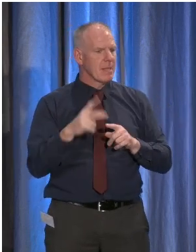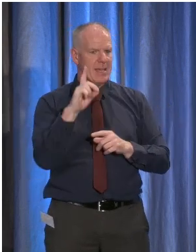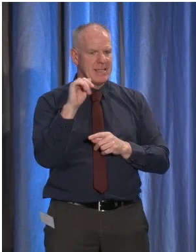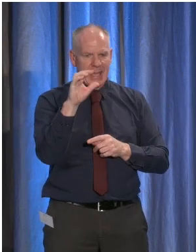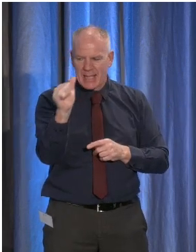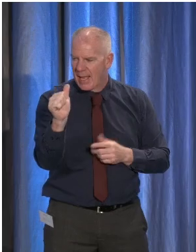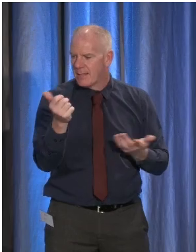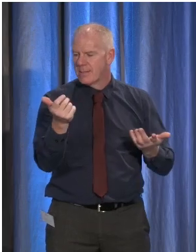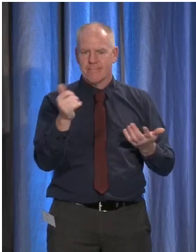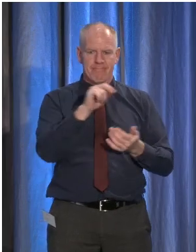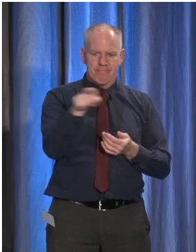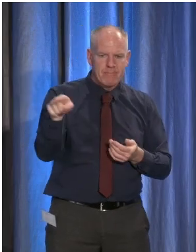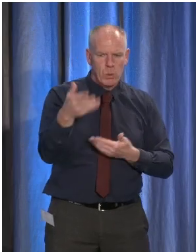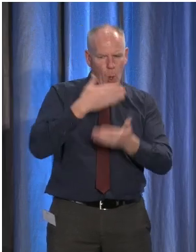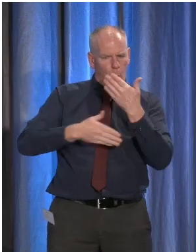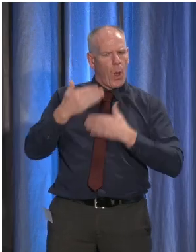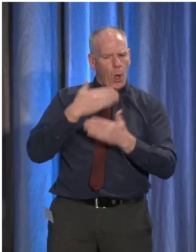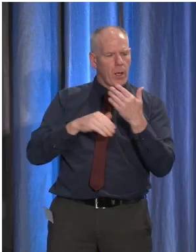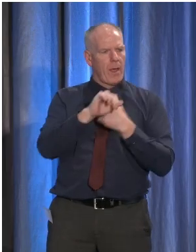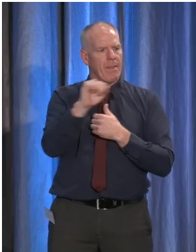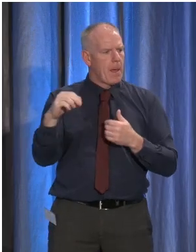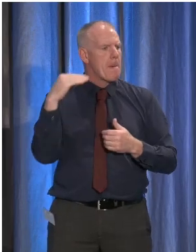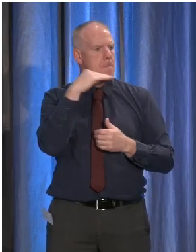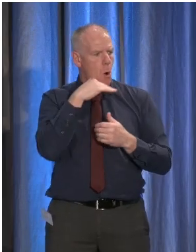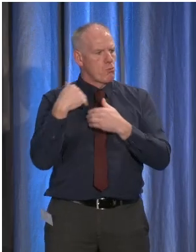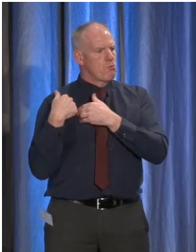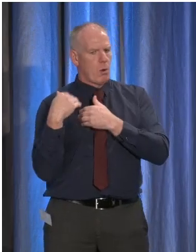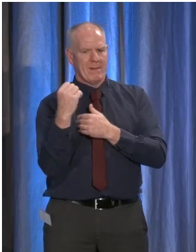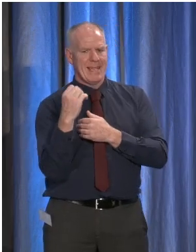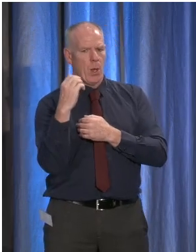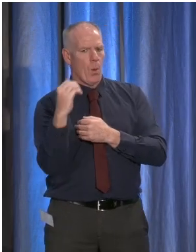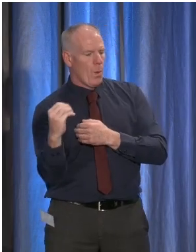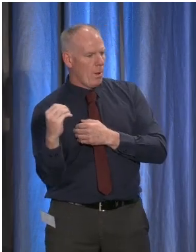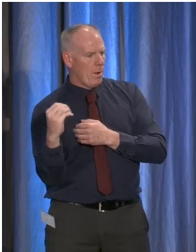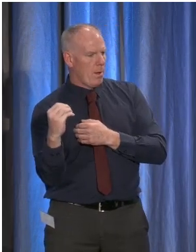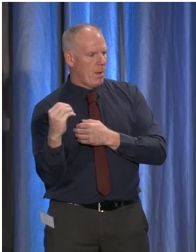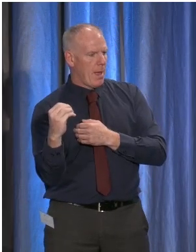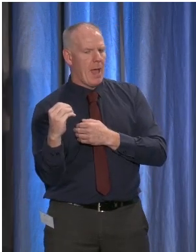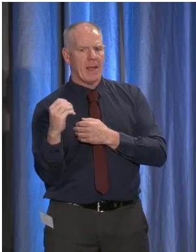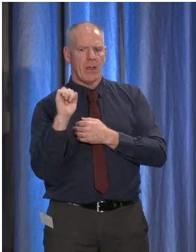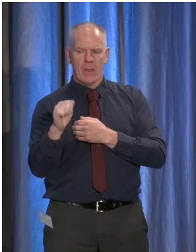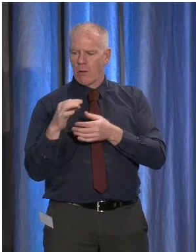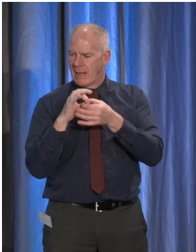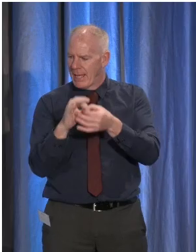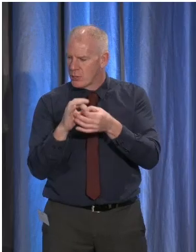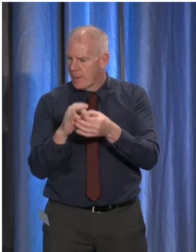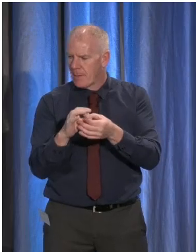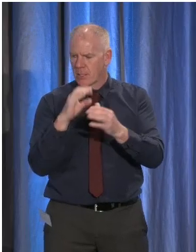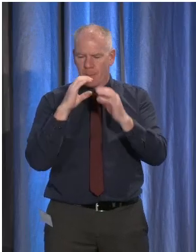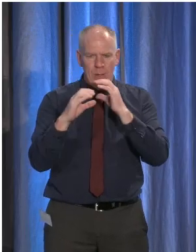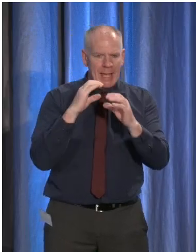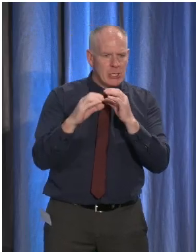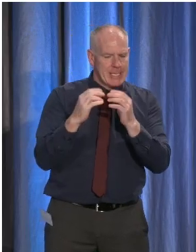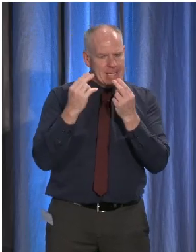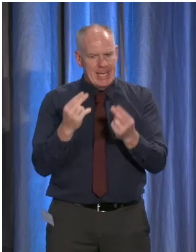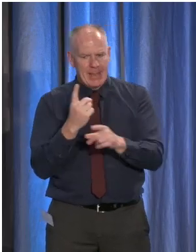data where participants are talking to us about the crucial role of the CNO and also about how relations and